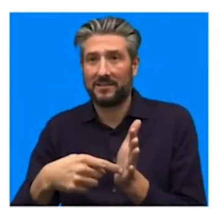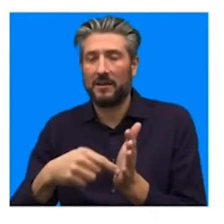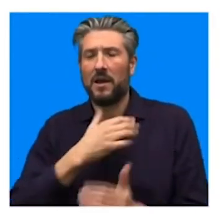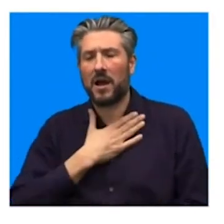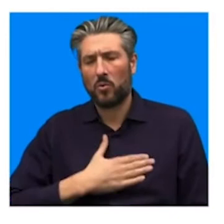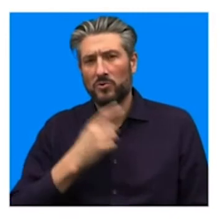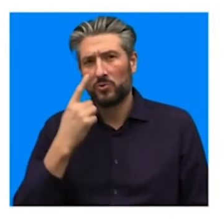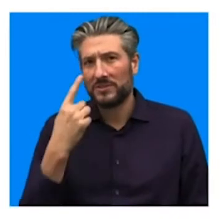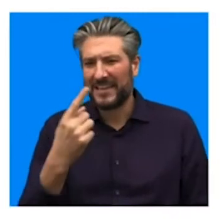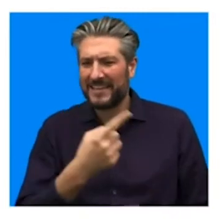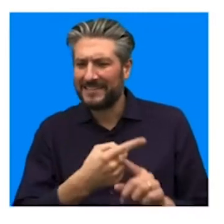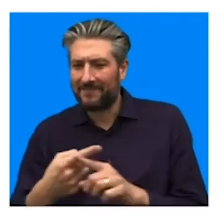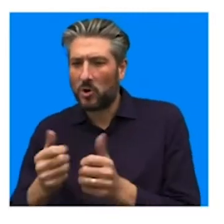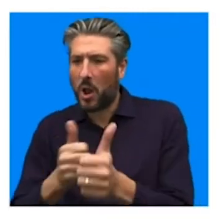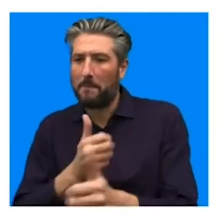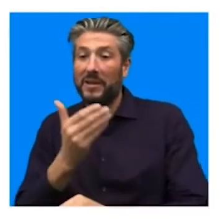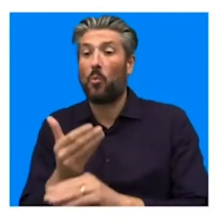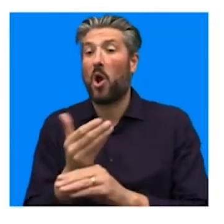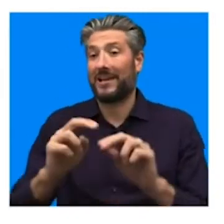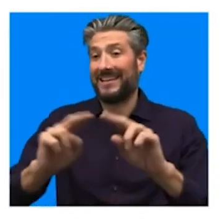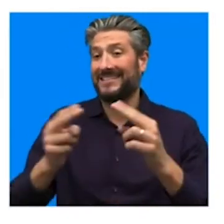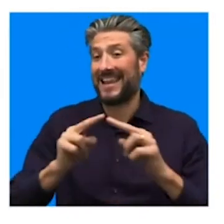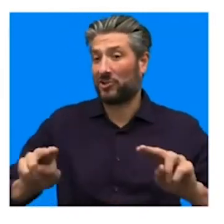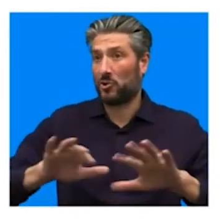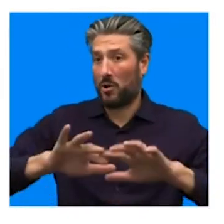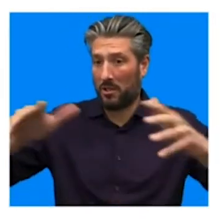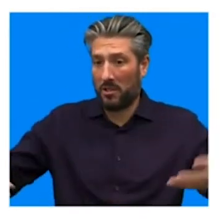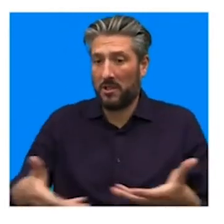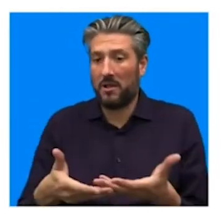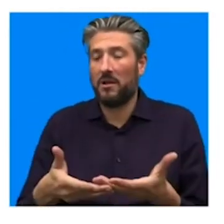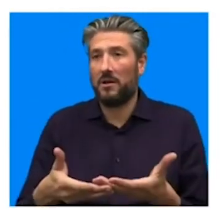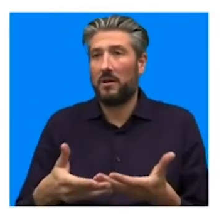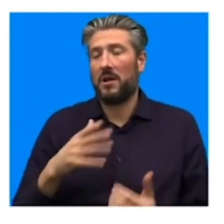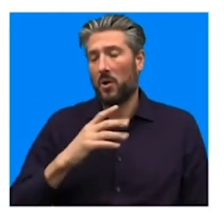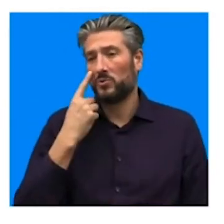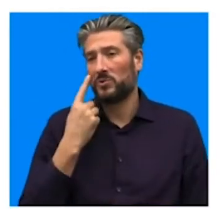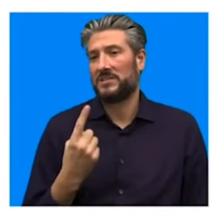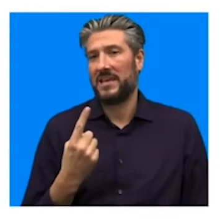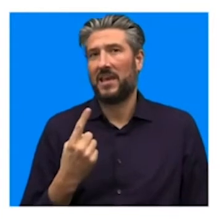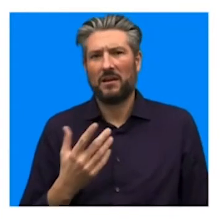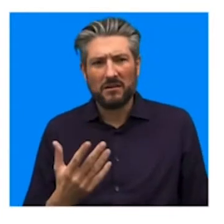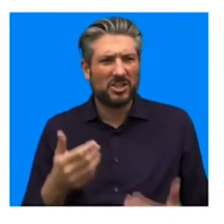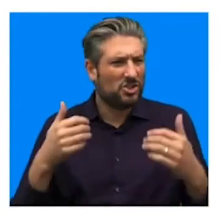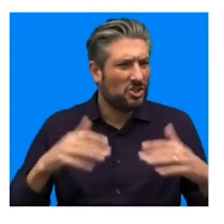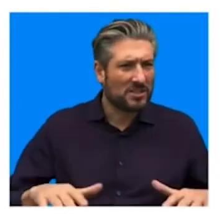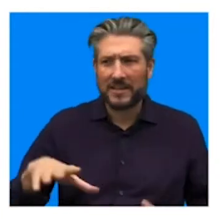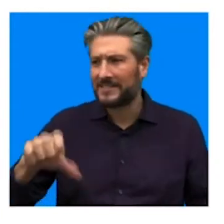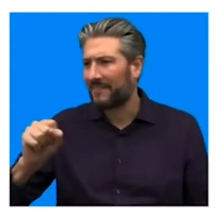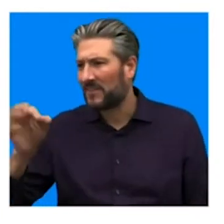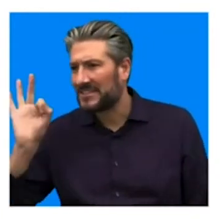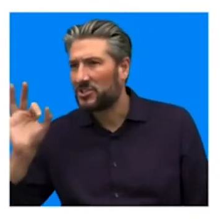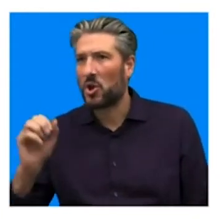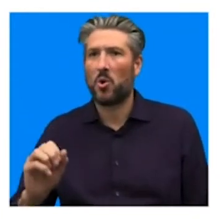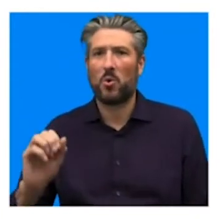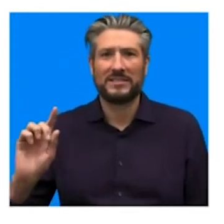more engaged internationally, understand all of the users and not just the ones that live in San Francisco and Seattle and Cupertino,